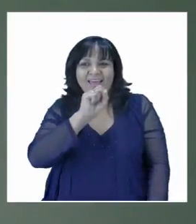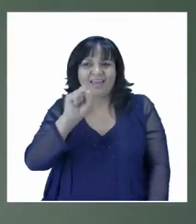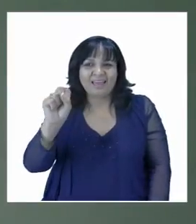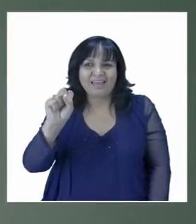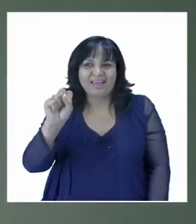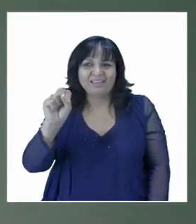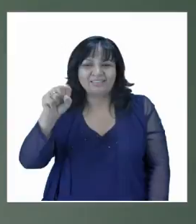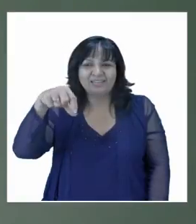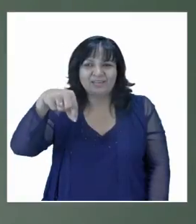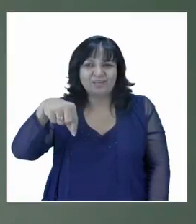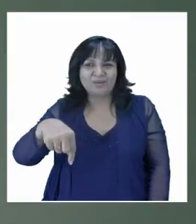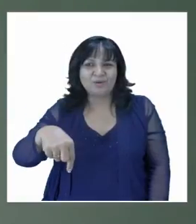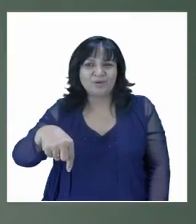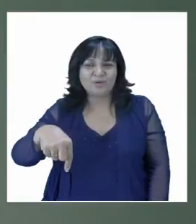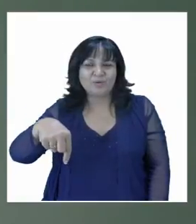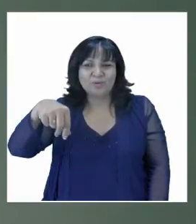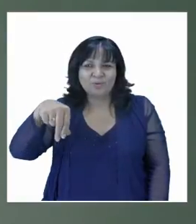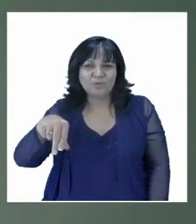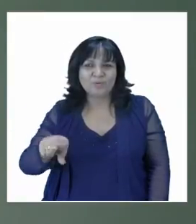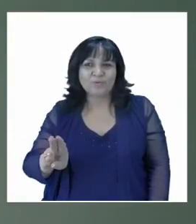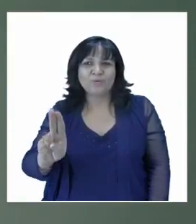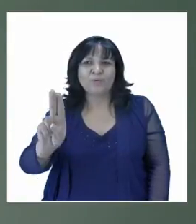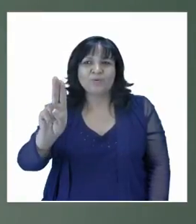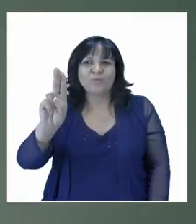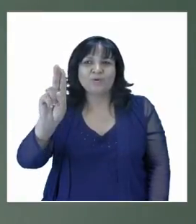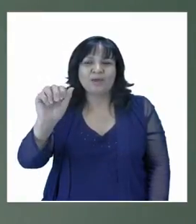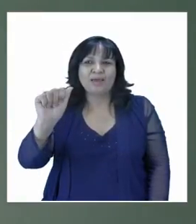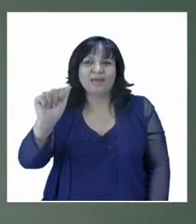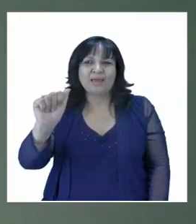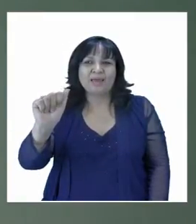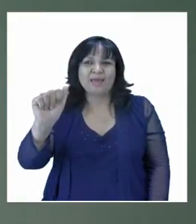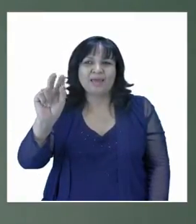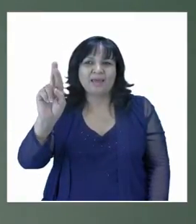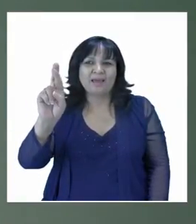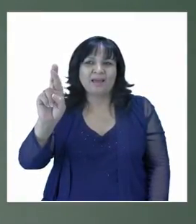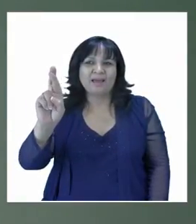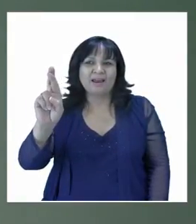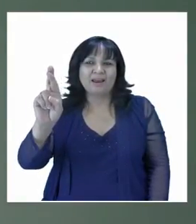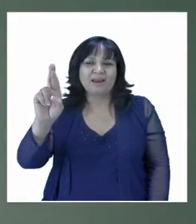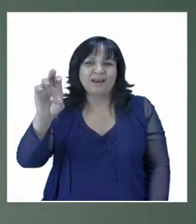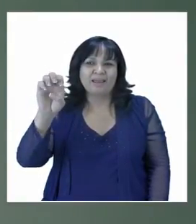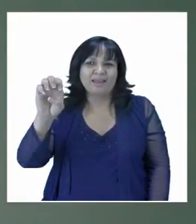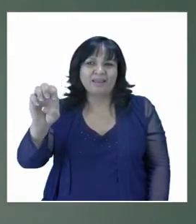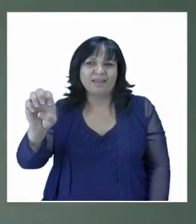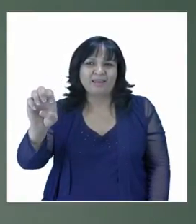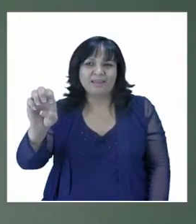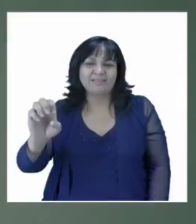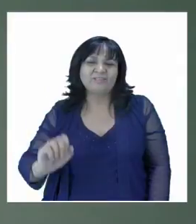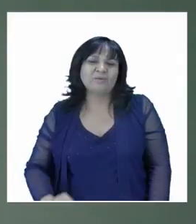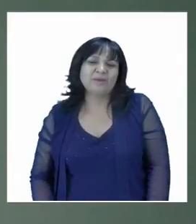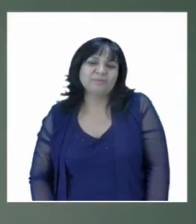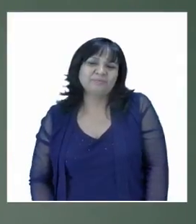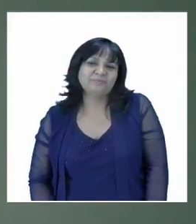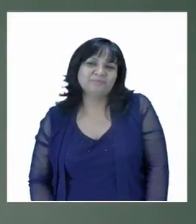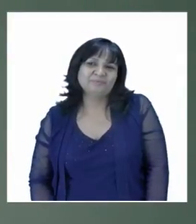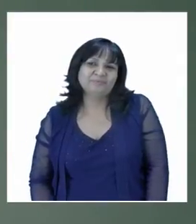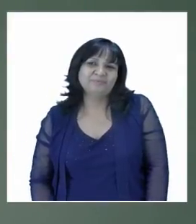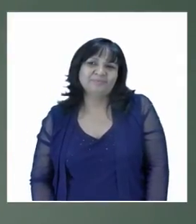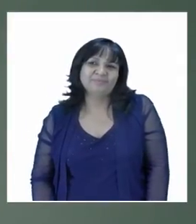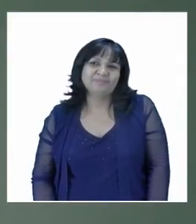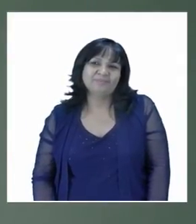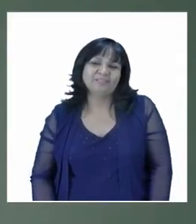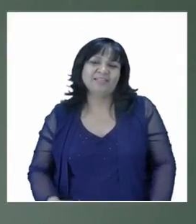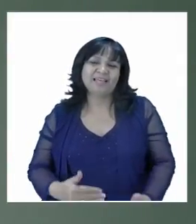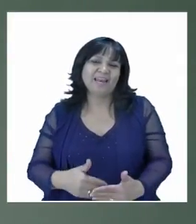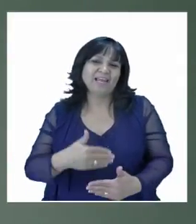Square. Very good. And then we have our next word, which